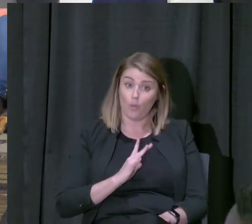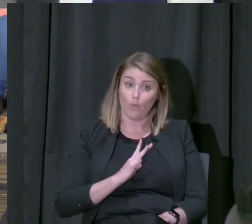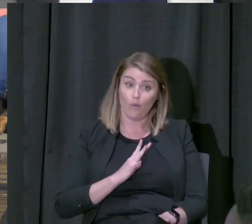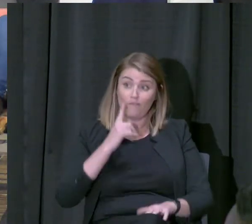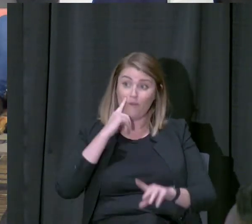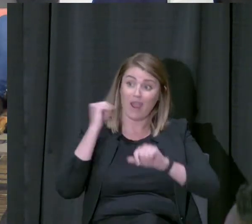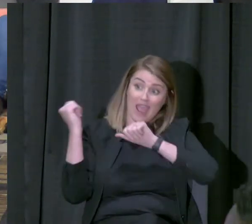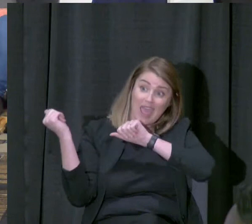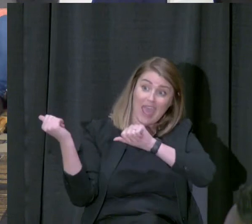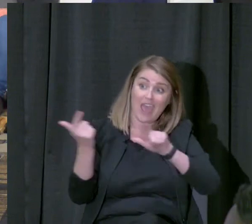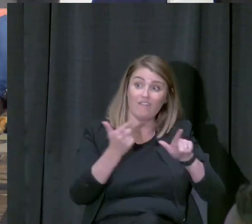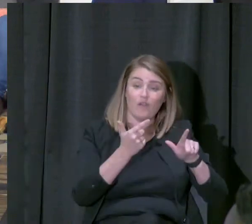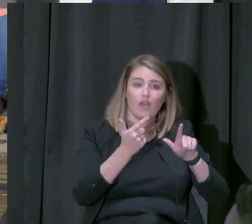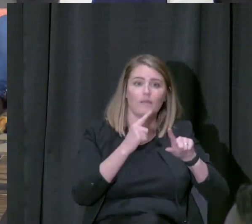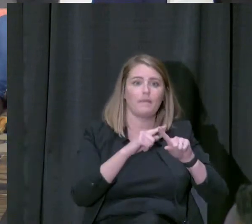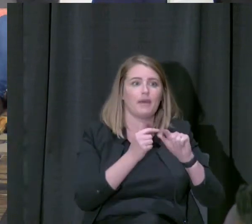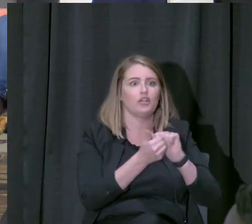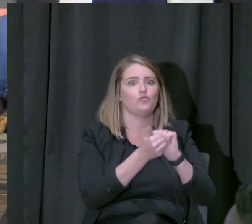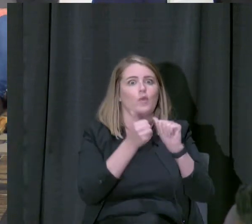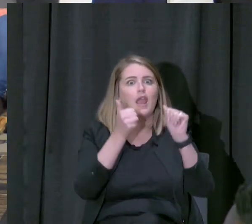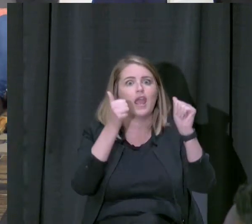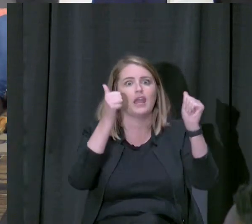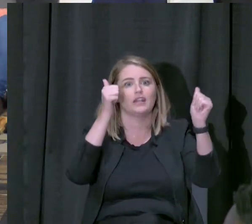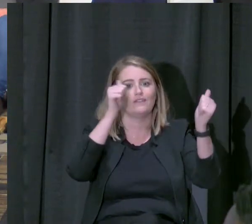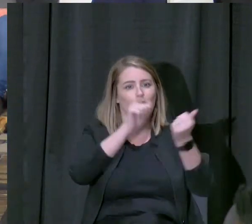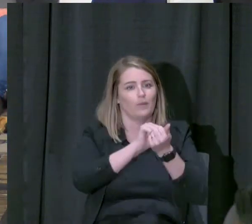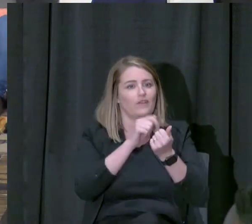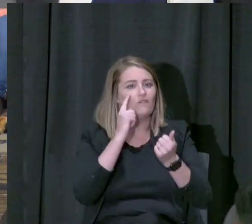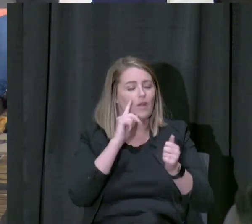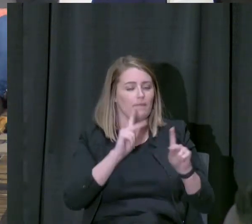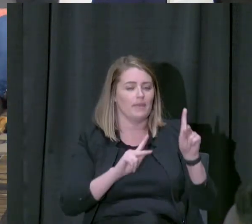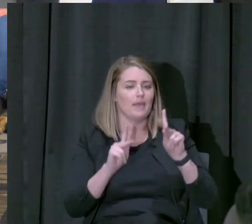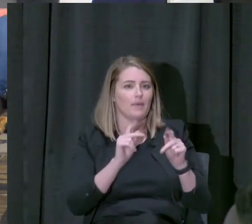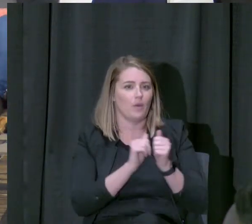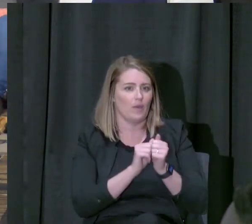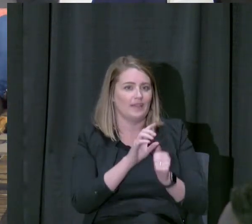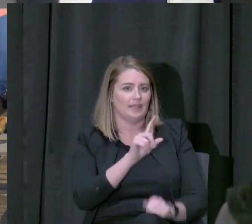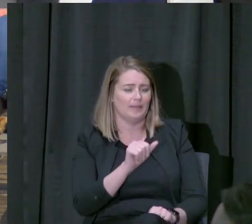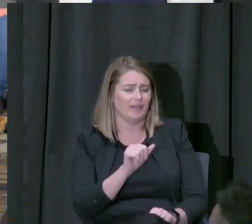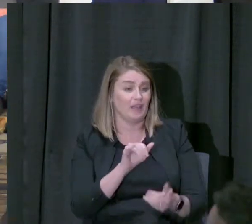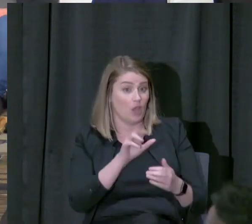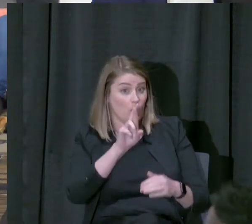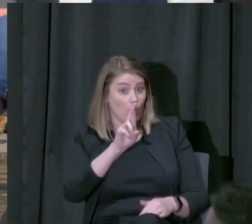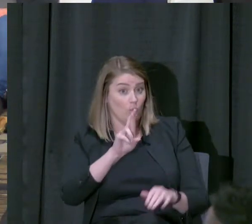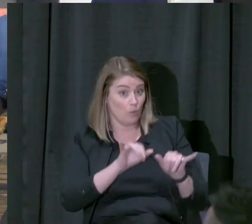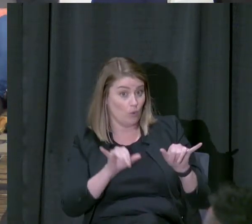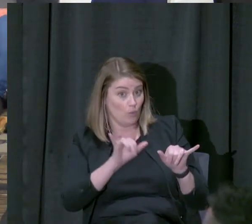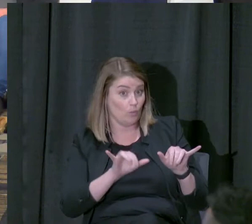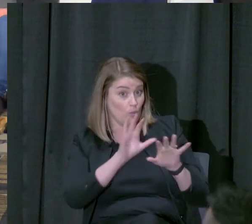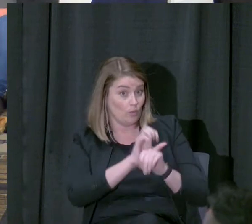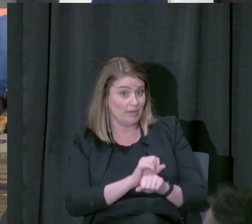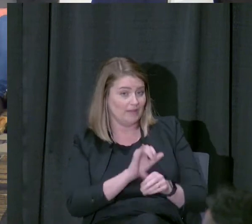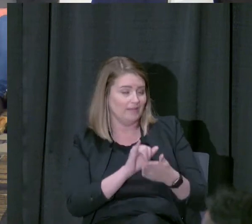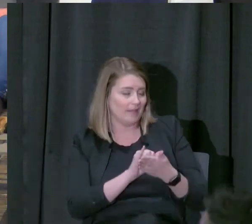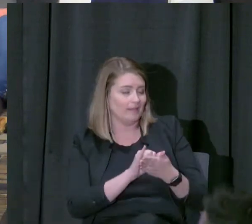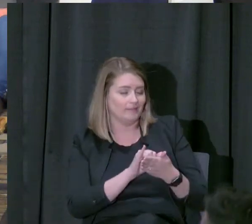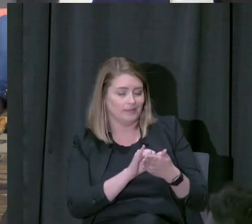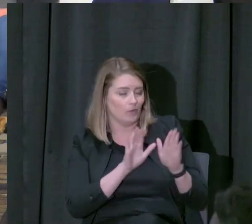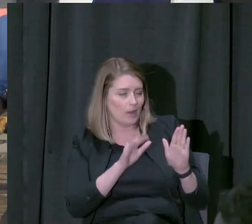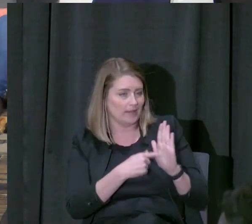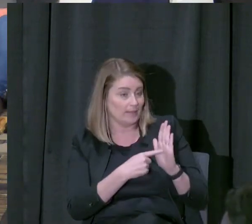everybody and transformative for people with disabilities, and routines is just a great example of that. Jesse, what would you like to leave people